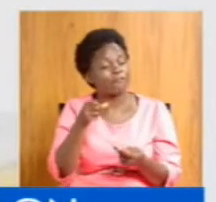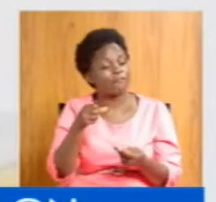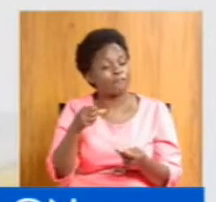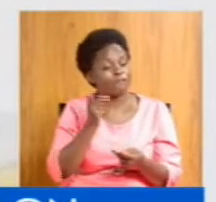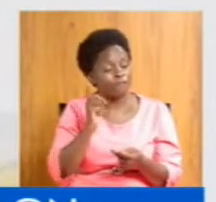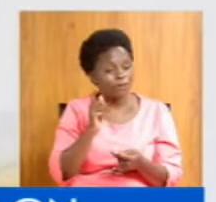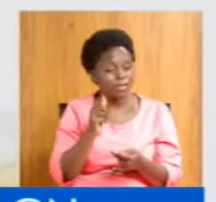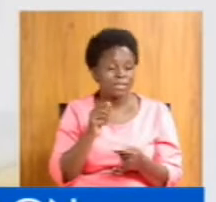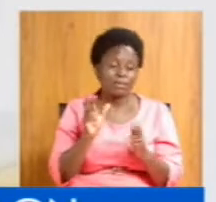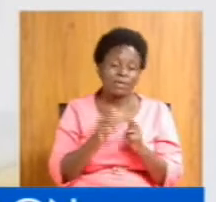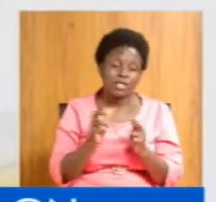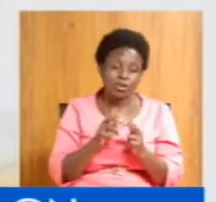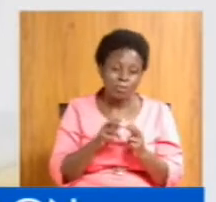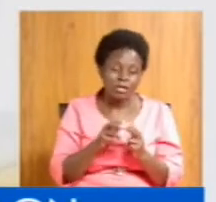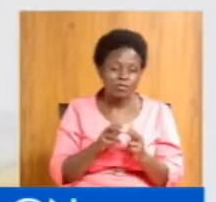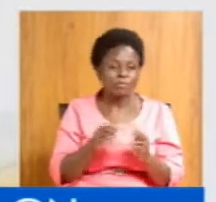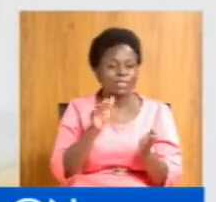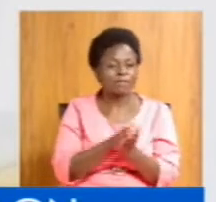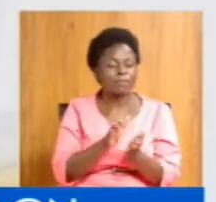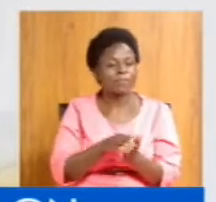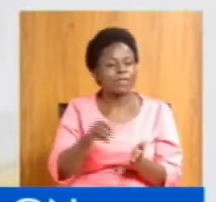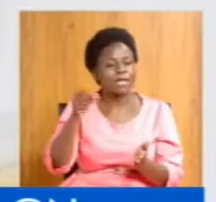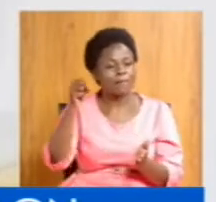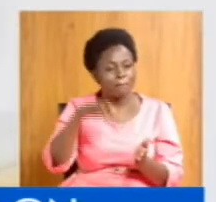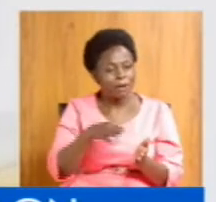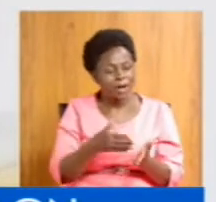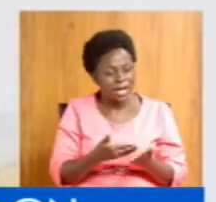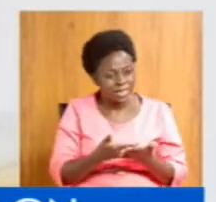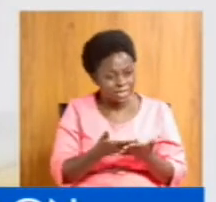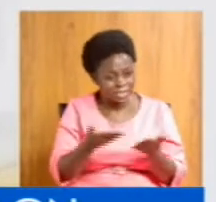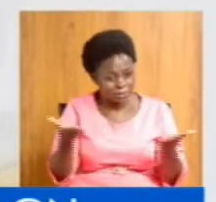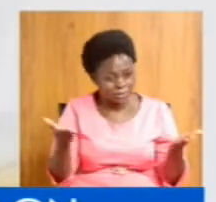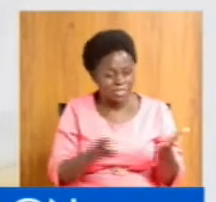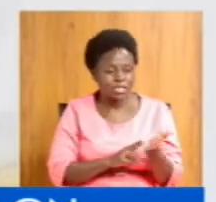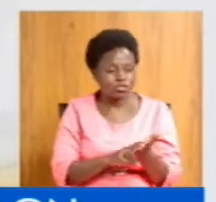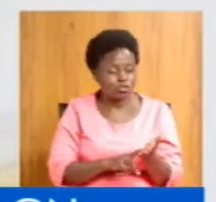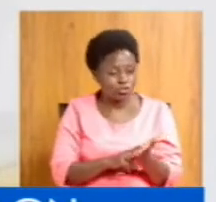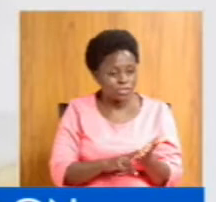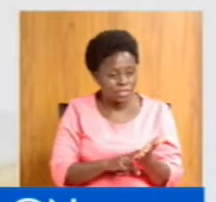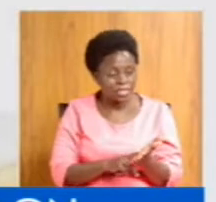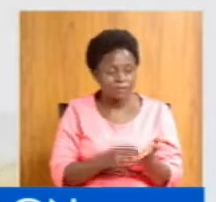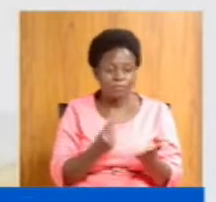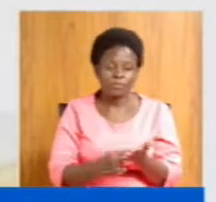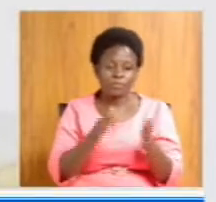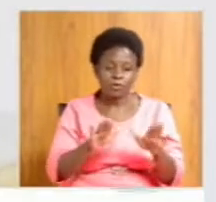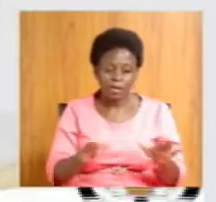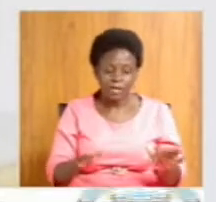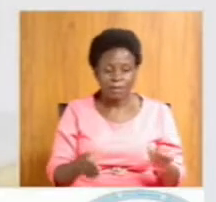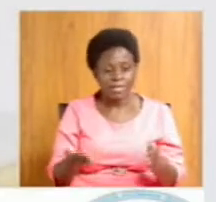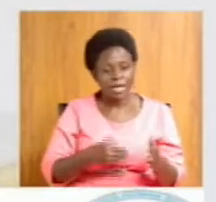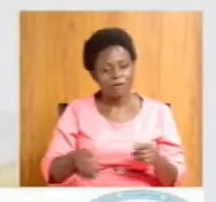capacity that your battery has to retain power and then dispose it as you're using it. The best phone in the Ugandan market has about 7